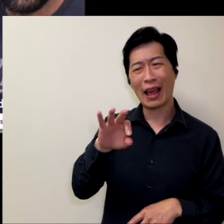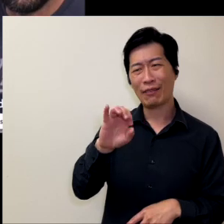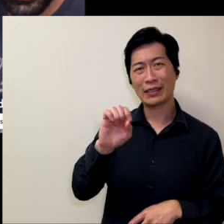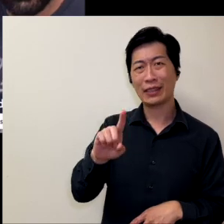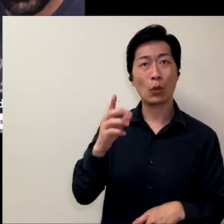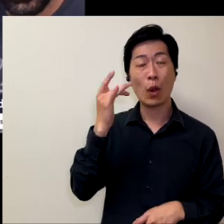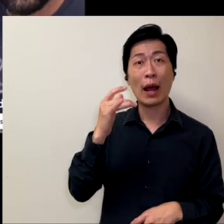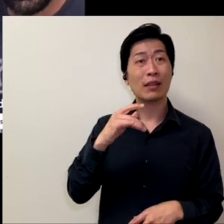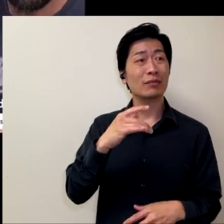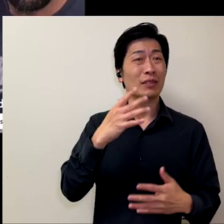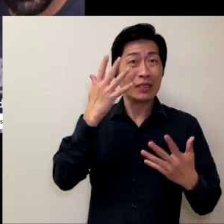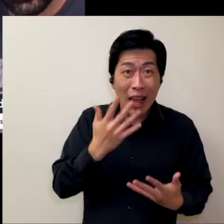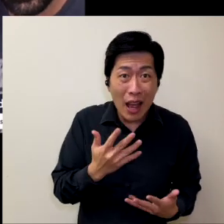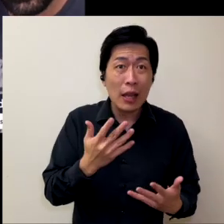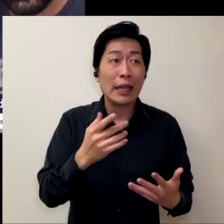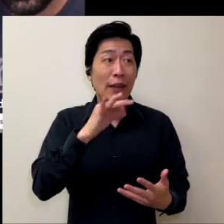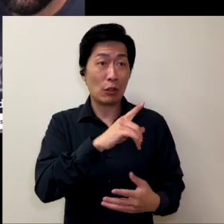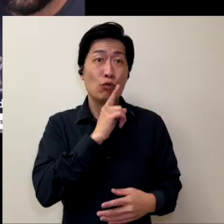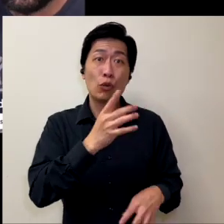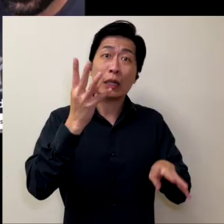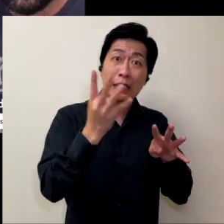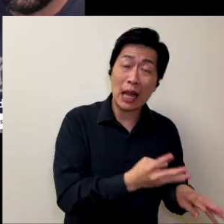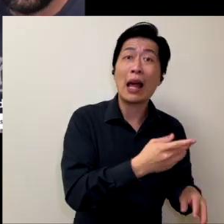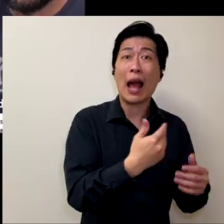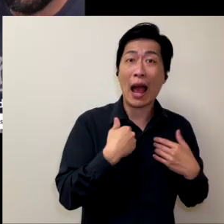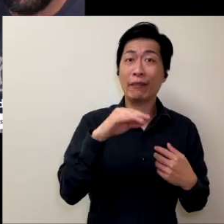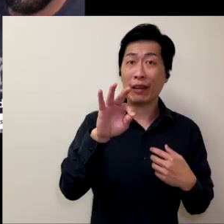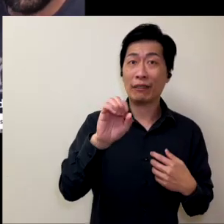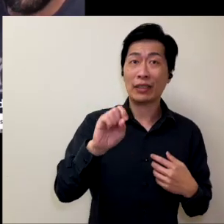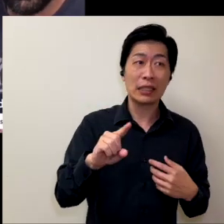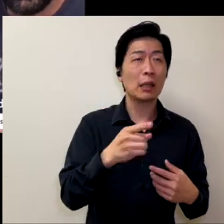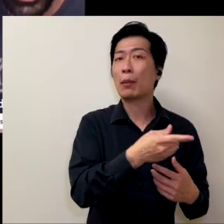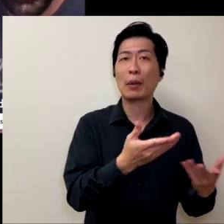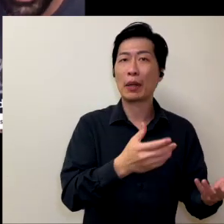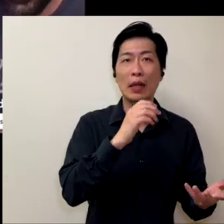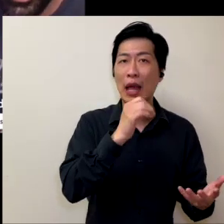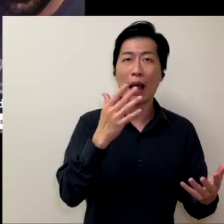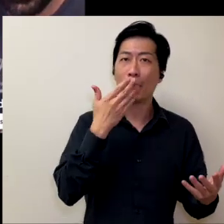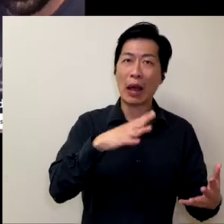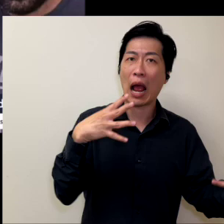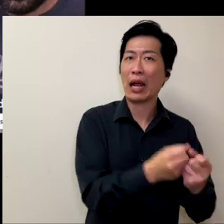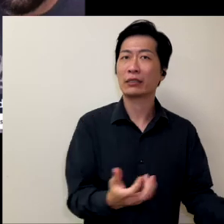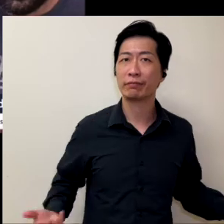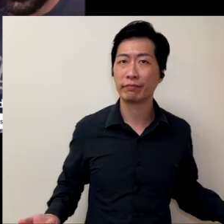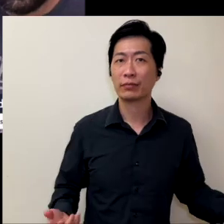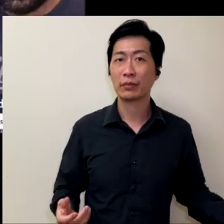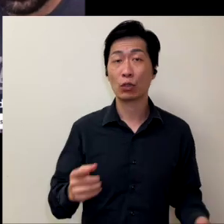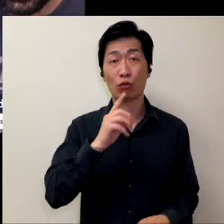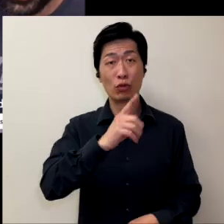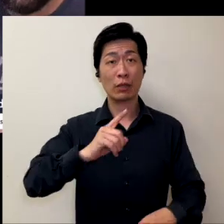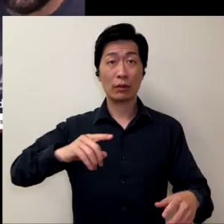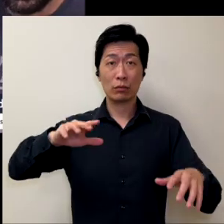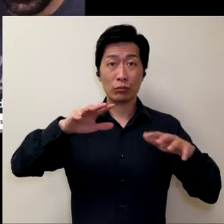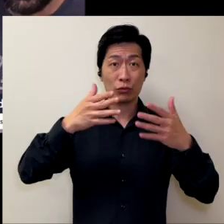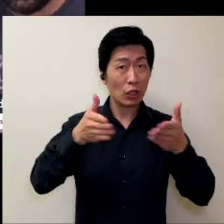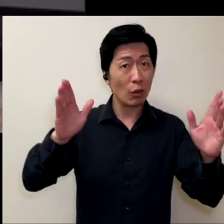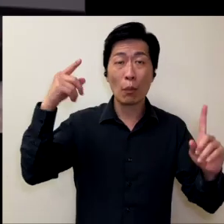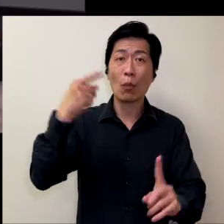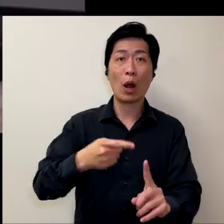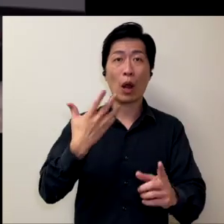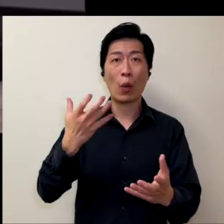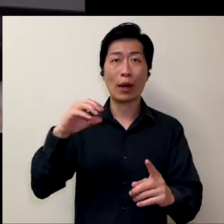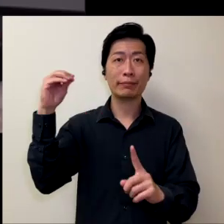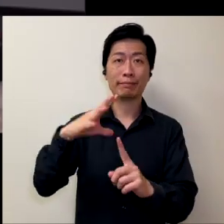never been downloaded. I say unfortunately because the accident probably would not have happened if FSD had been engaged.